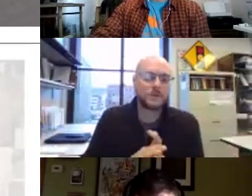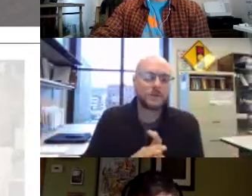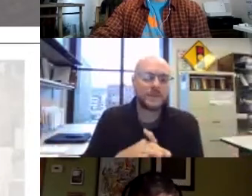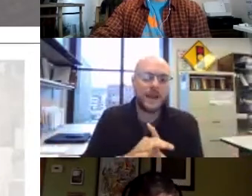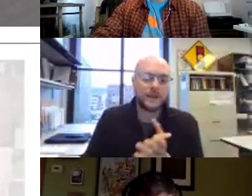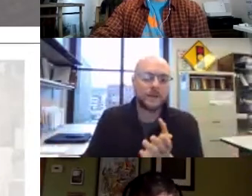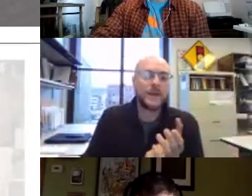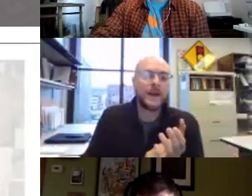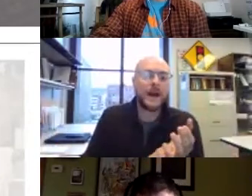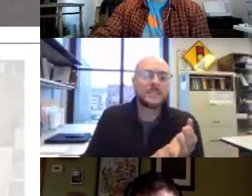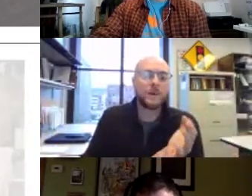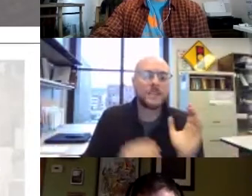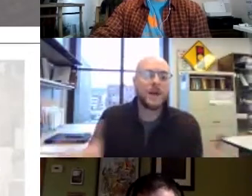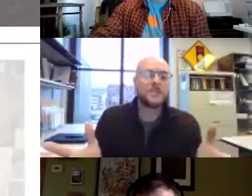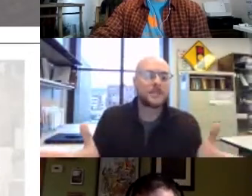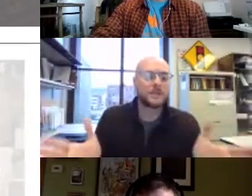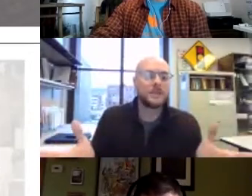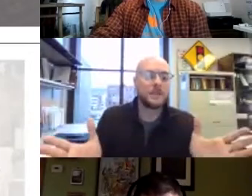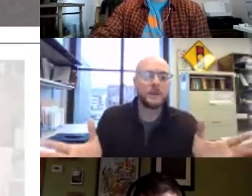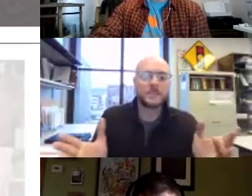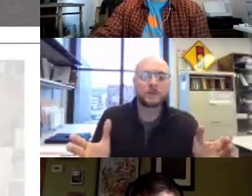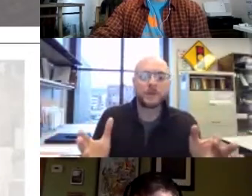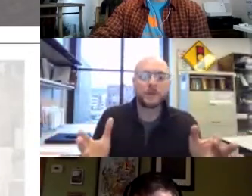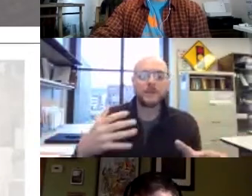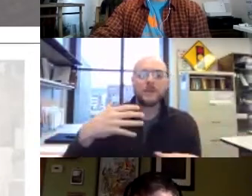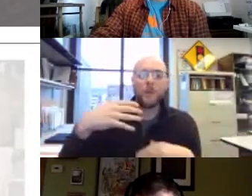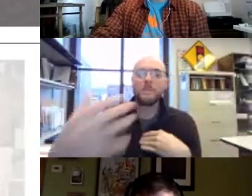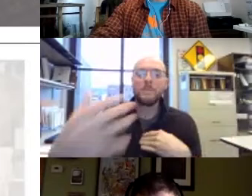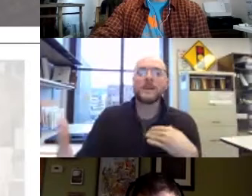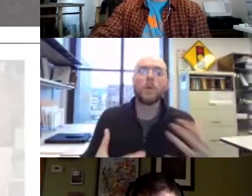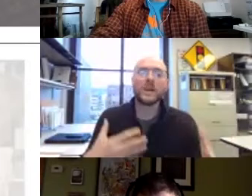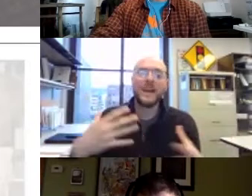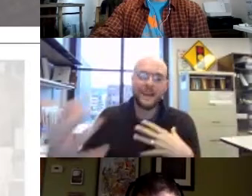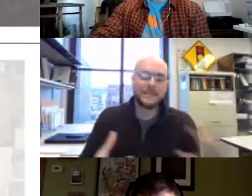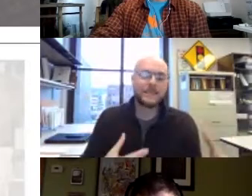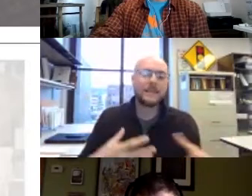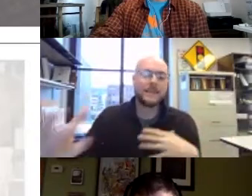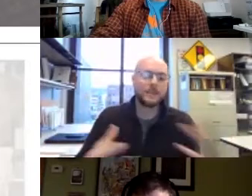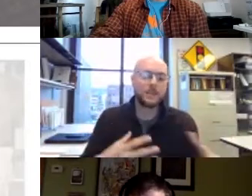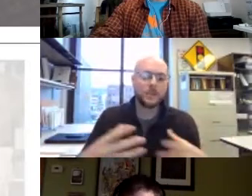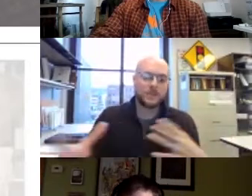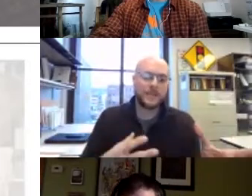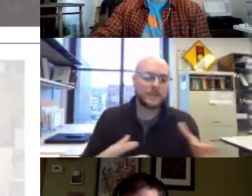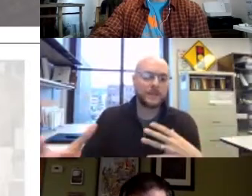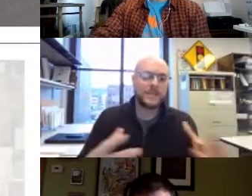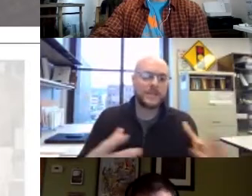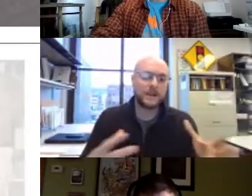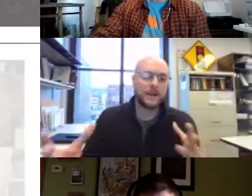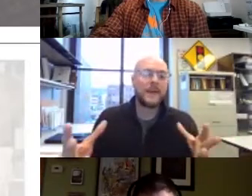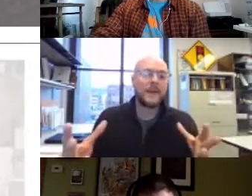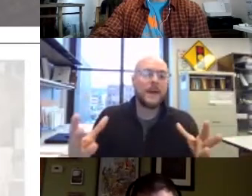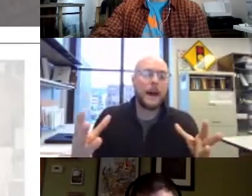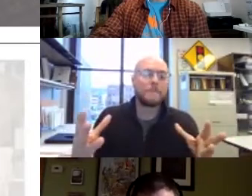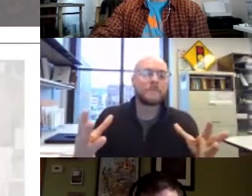down towards North Avenue. So what this project looks to do is to really better organize the street space through this